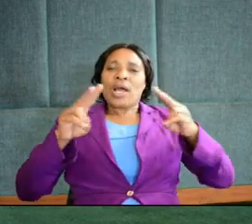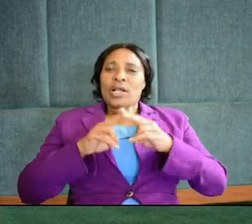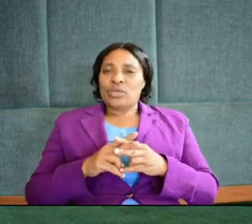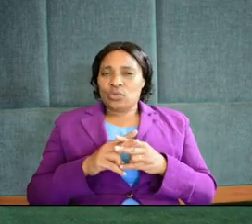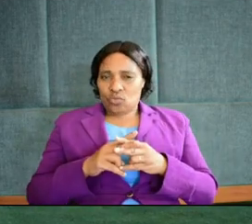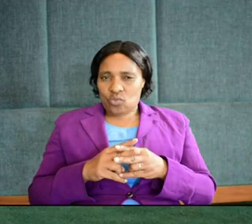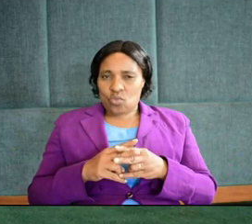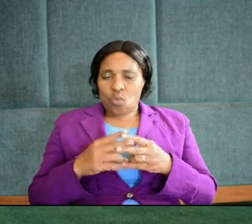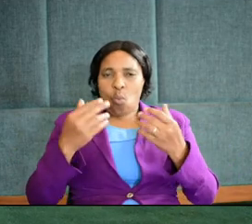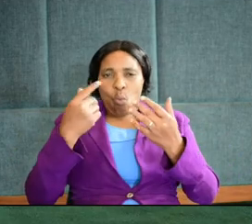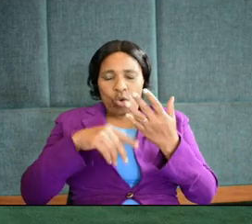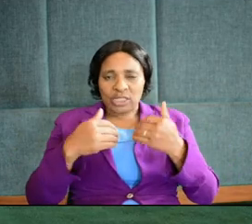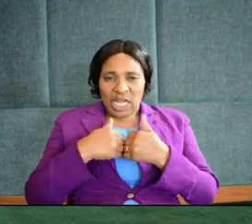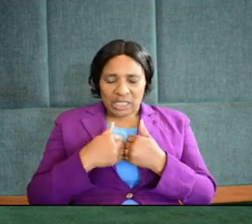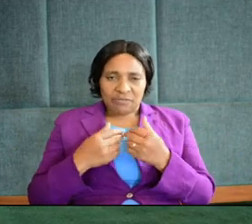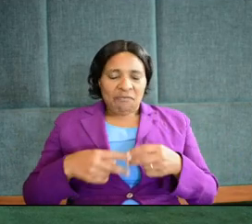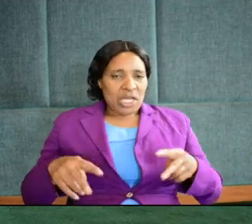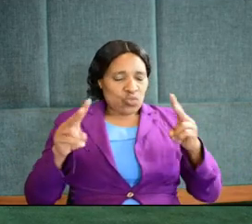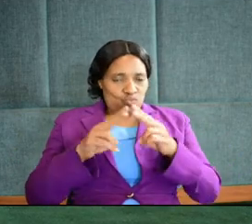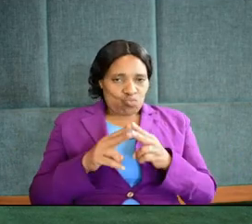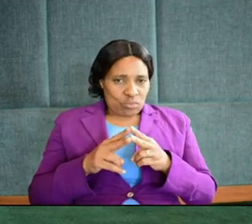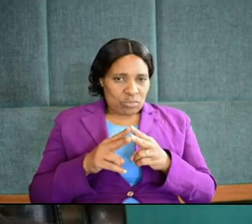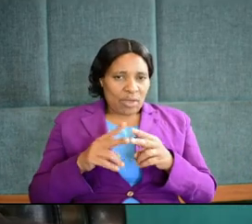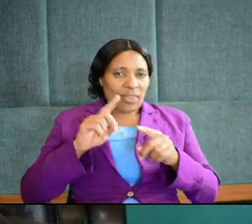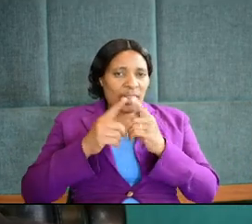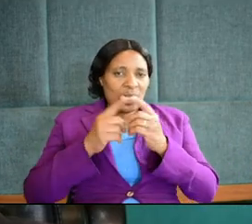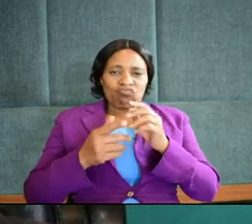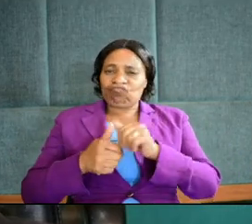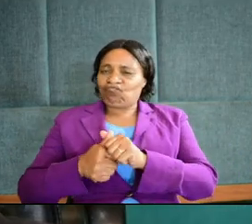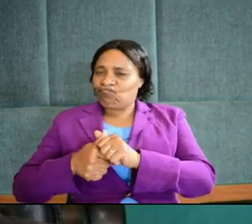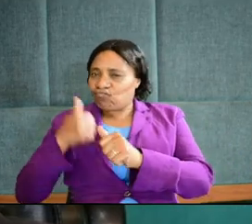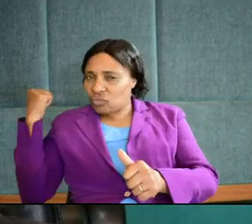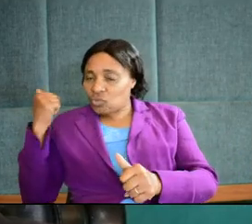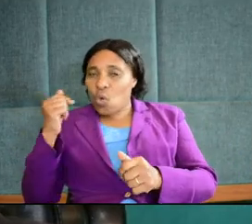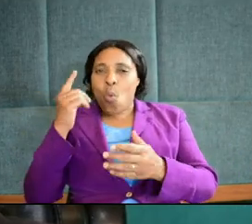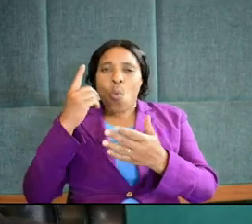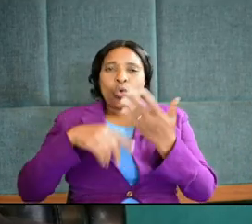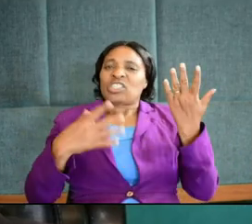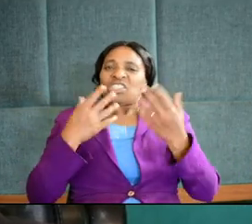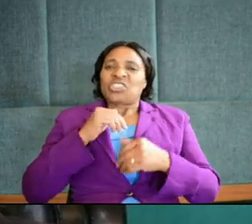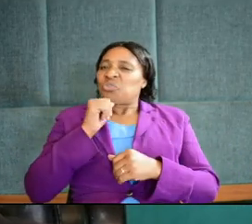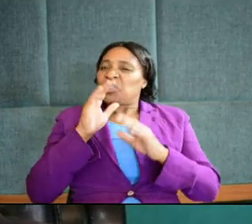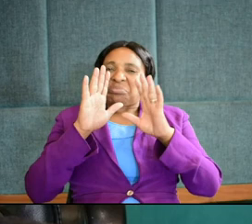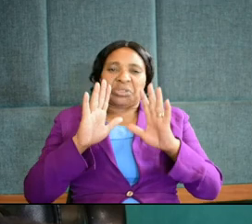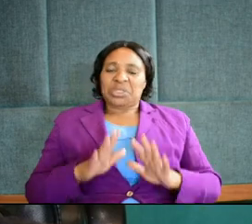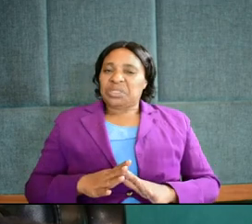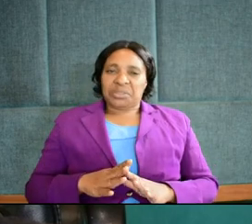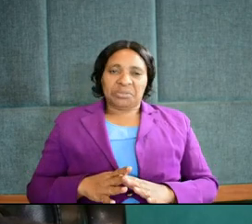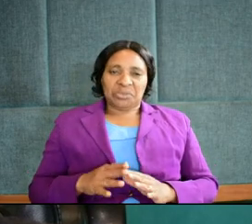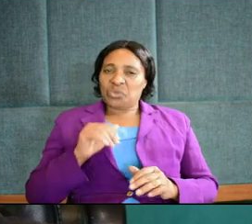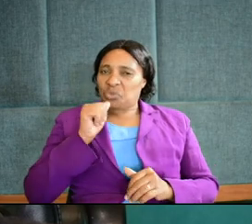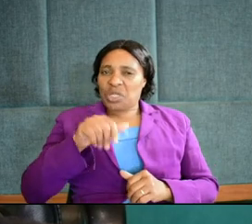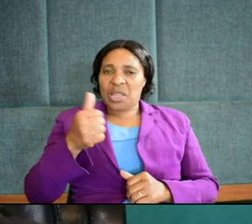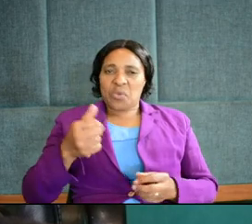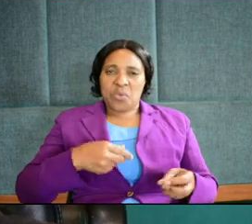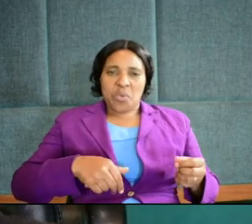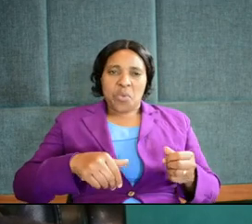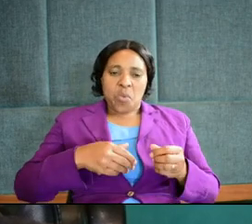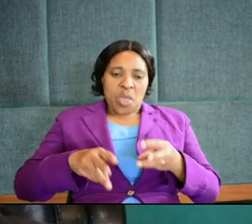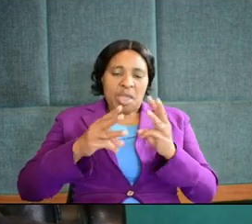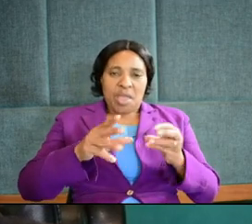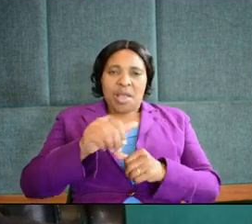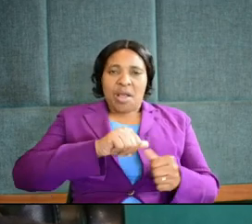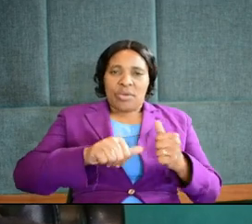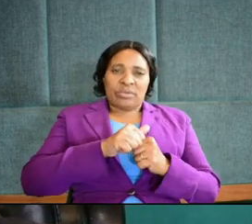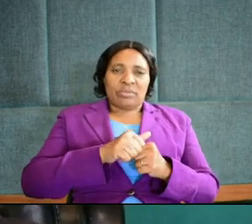has value and to reject what is worthless, and not the other way around. When God